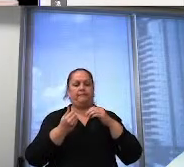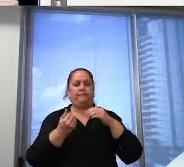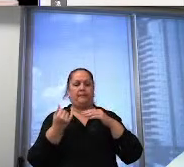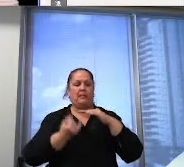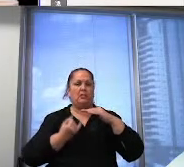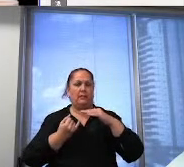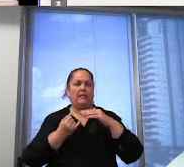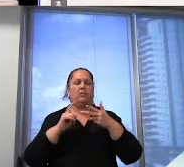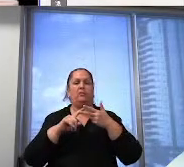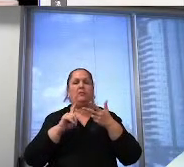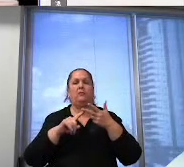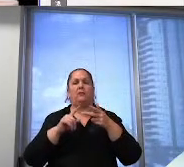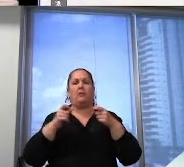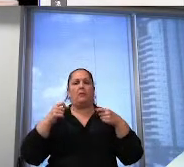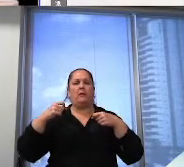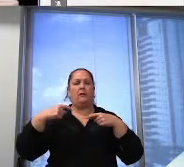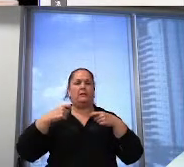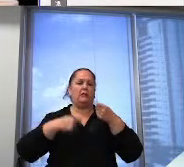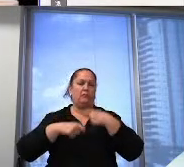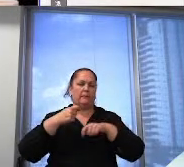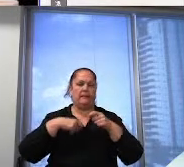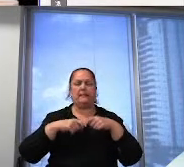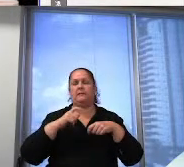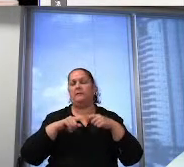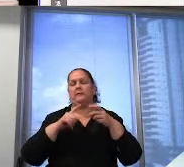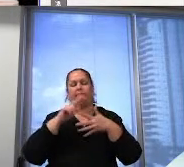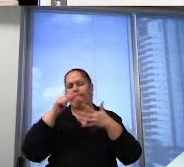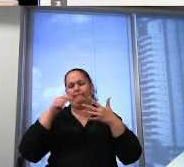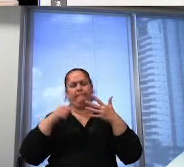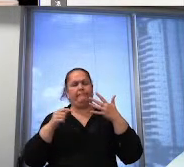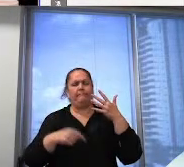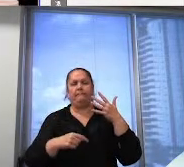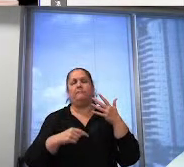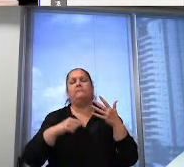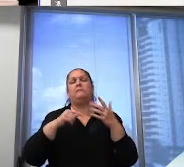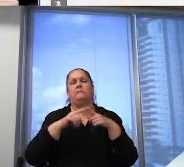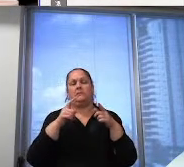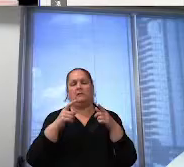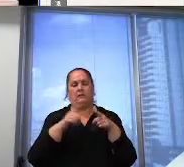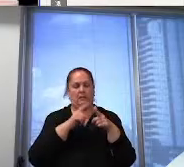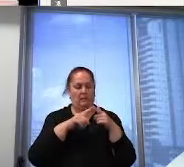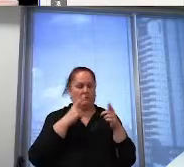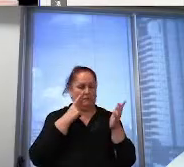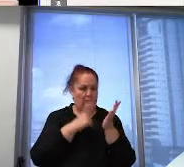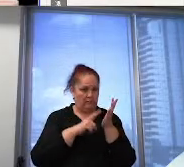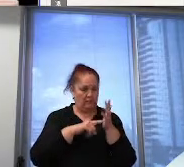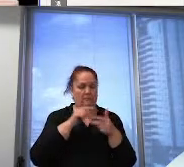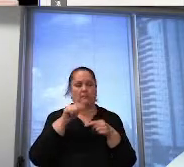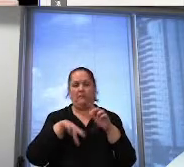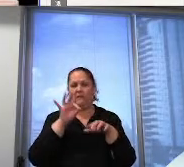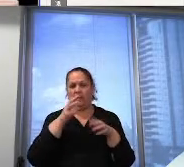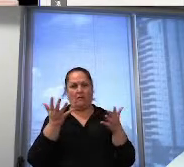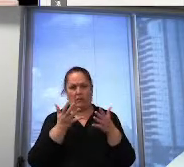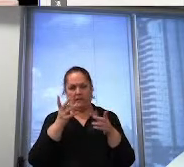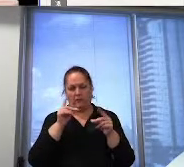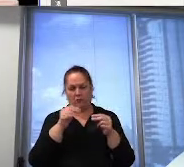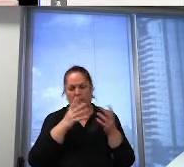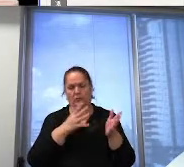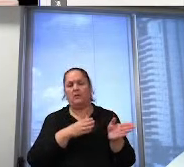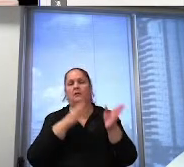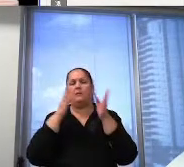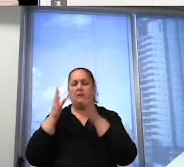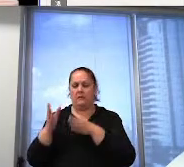insulator replacements, conductor replacements, pole replacements. So from those, we went through and did that work. So we have completed